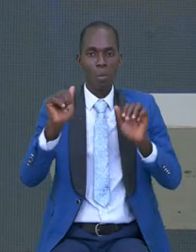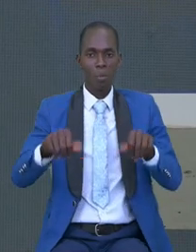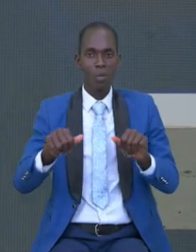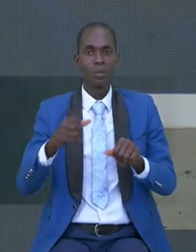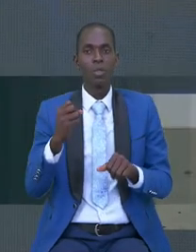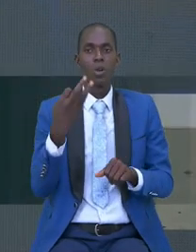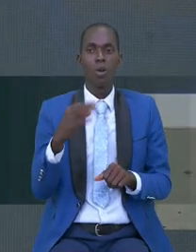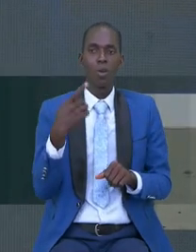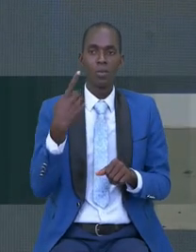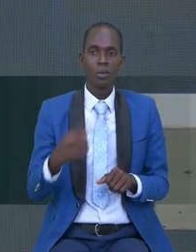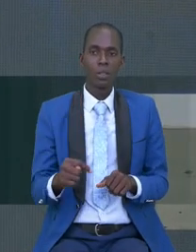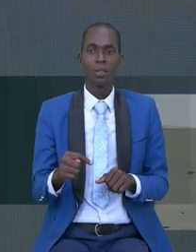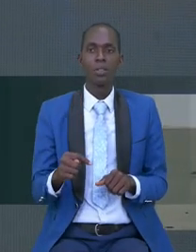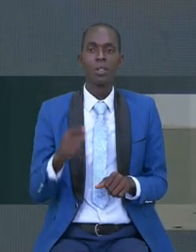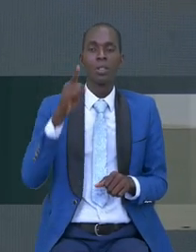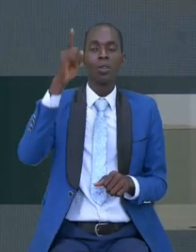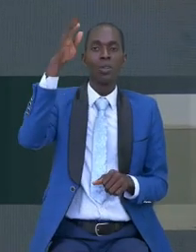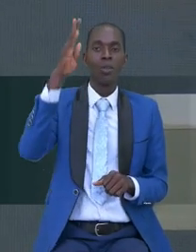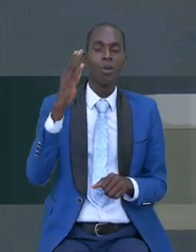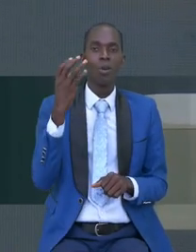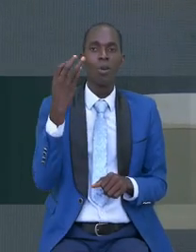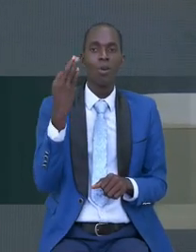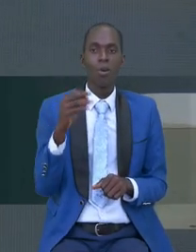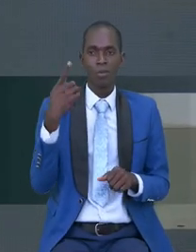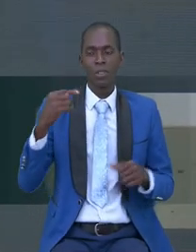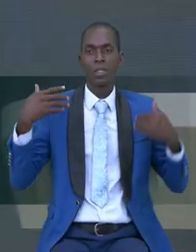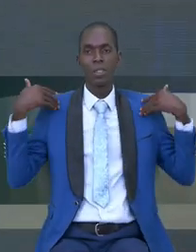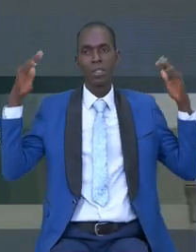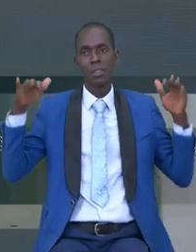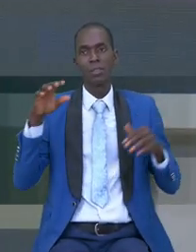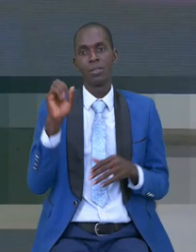of the God of the angels. The